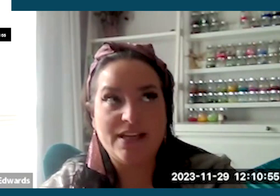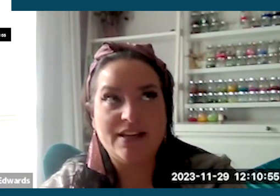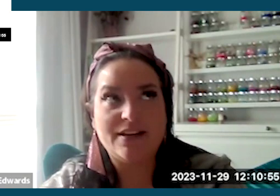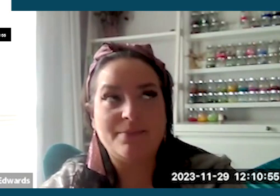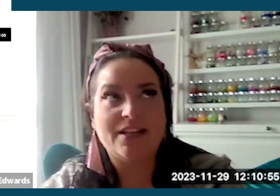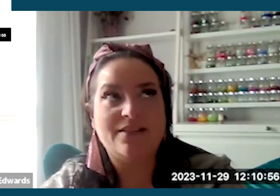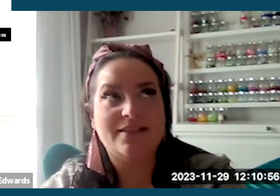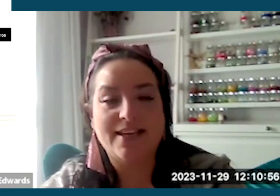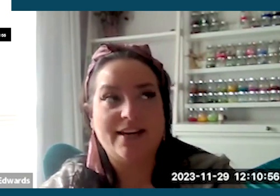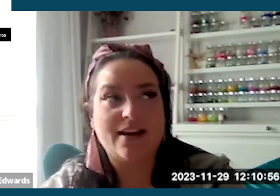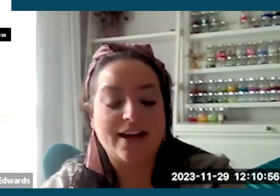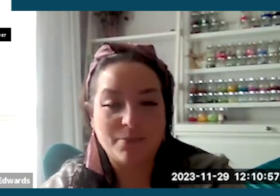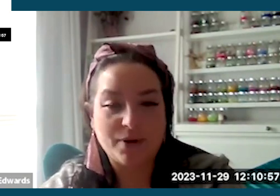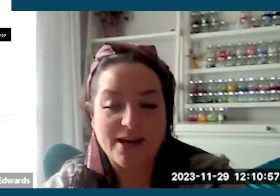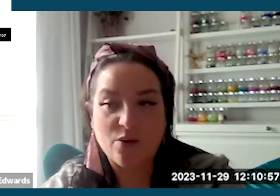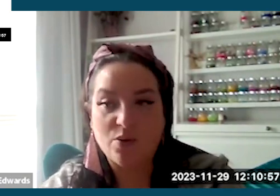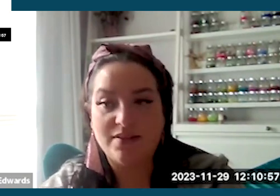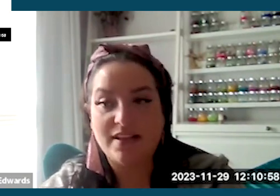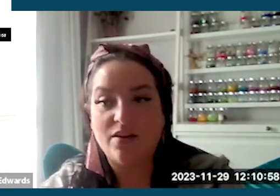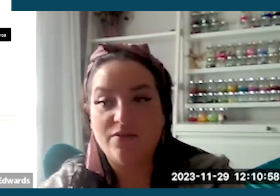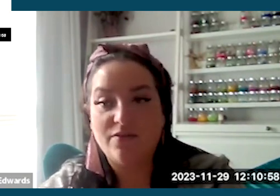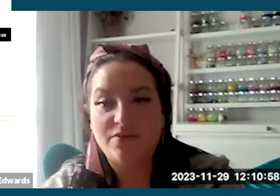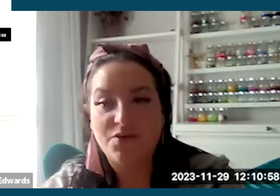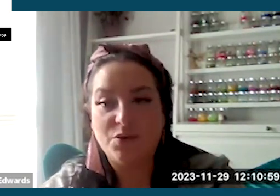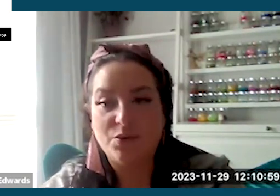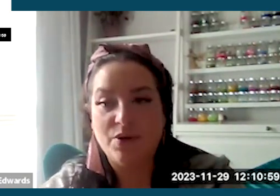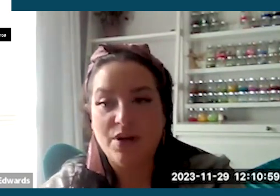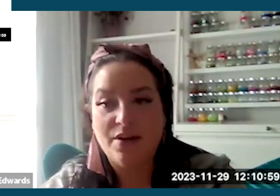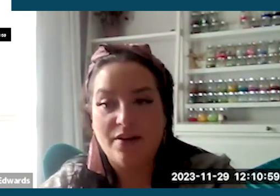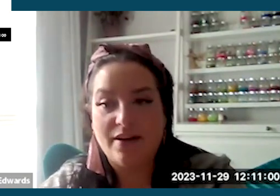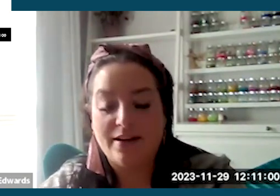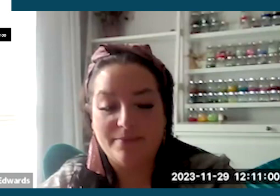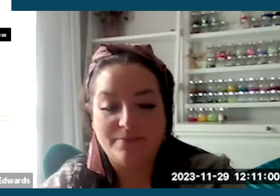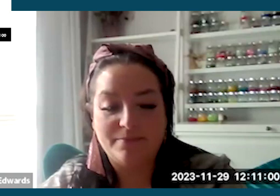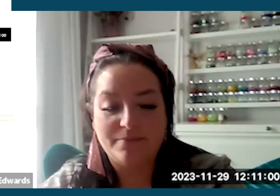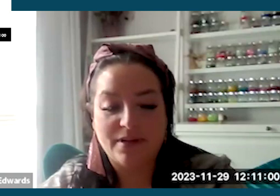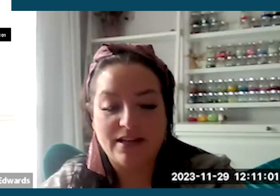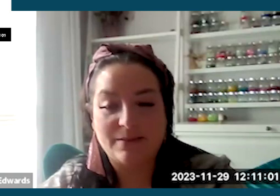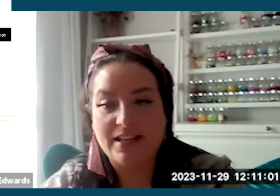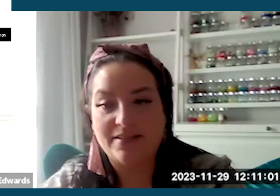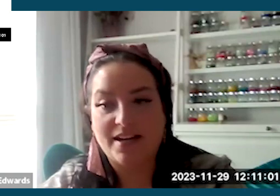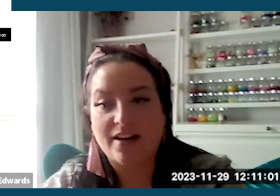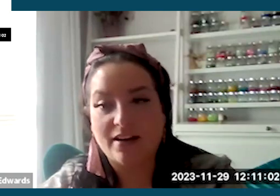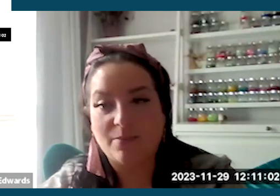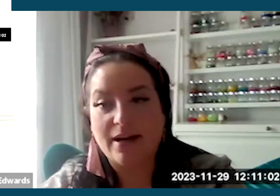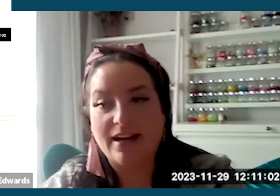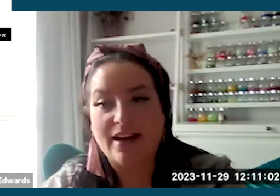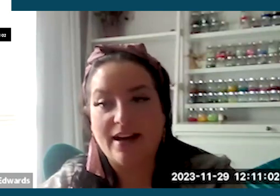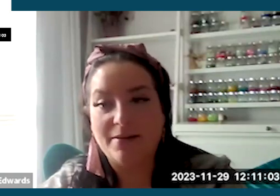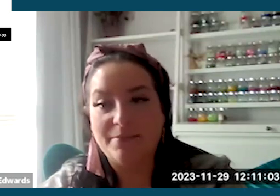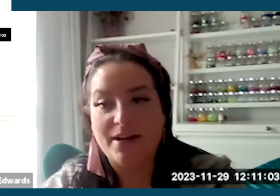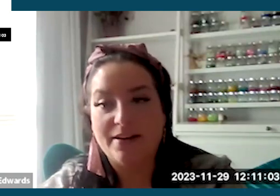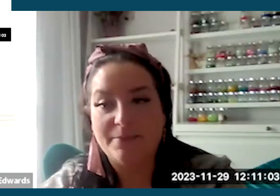For me, it means that I can bring my whole self to a space that I